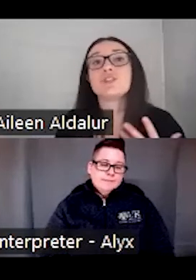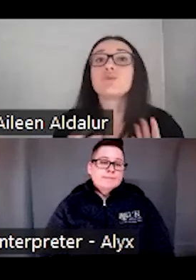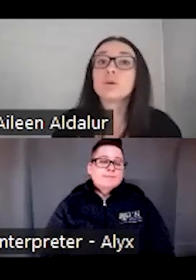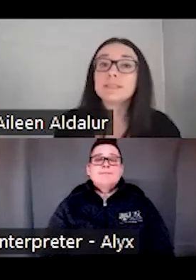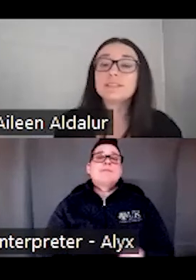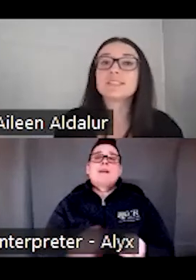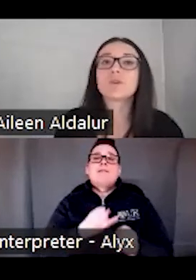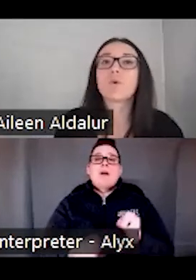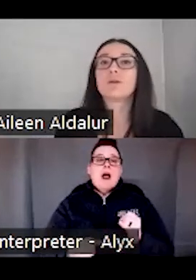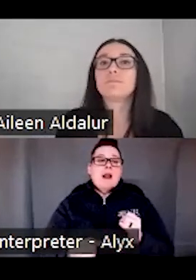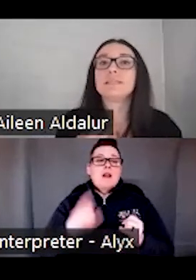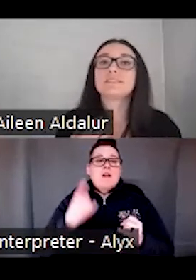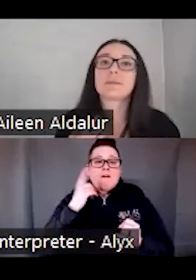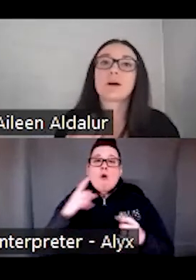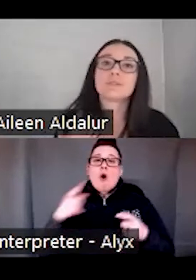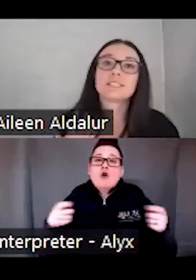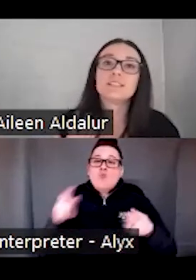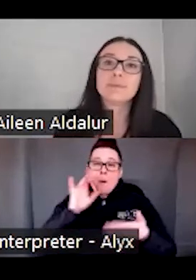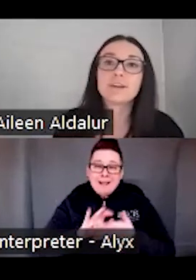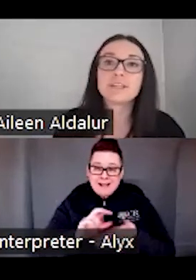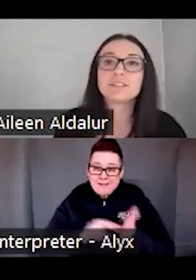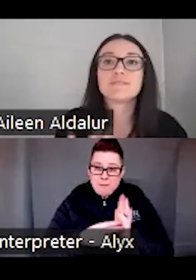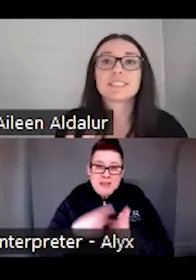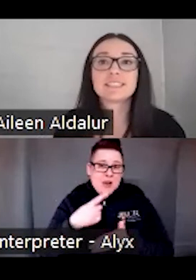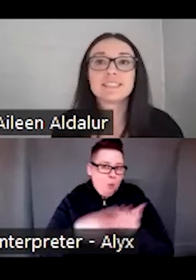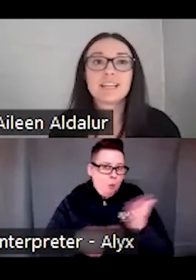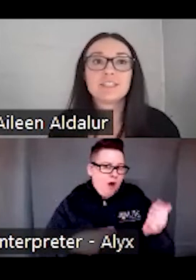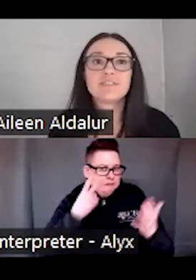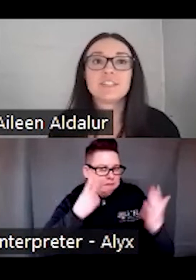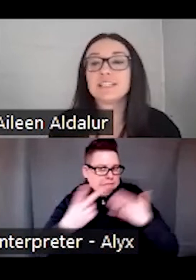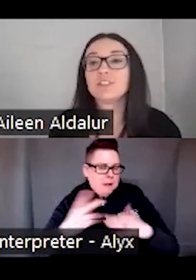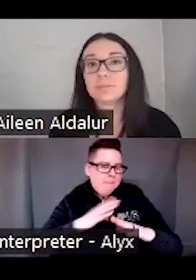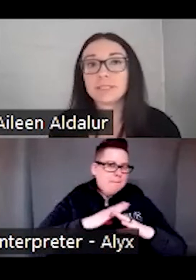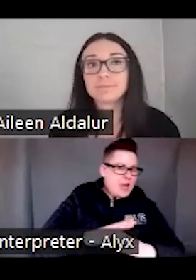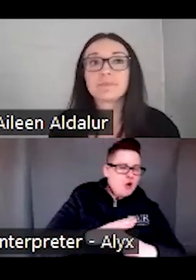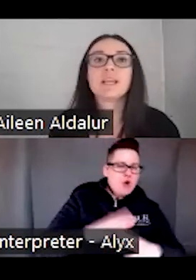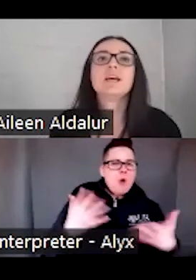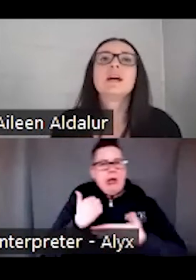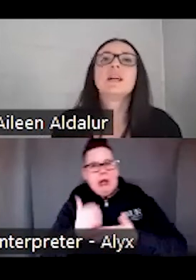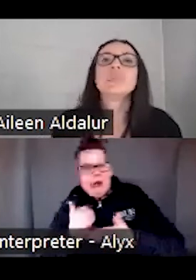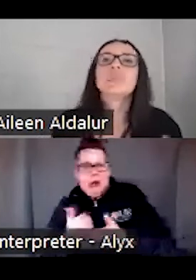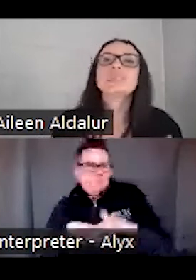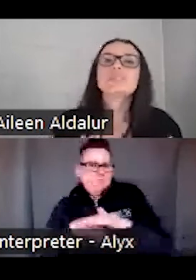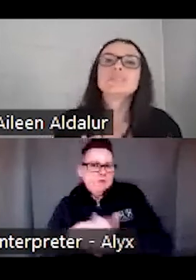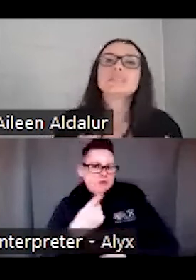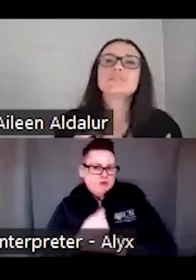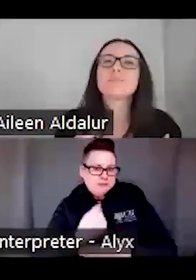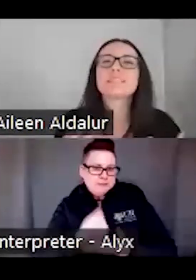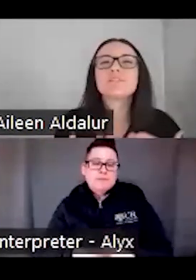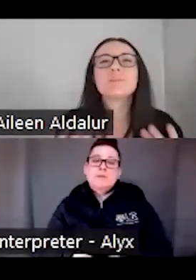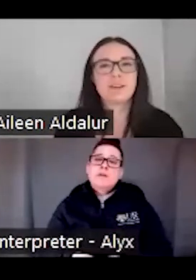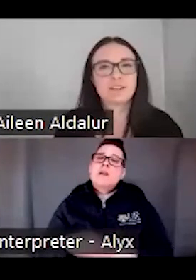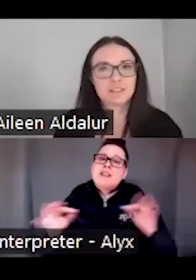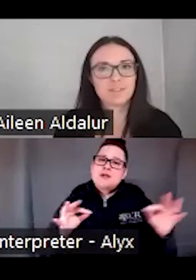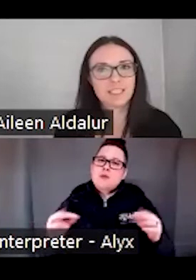Finally, for the control beliefs, or beliefs about perceived barriers and facilitators for seeking treatment, the participants